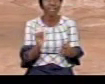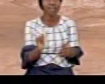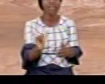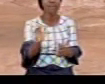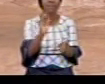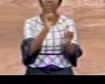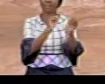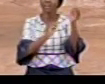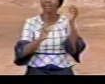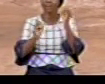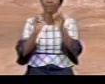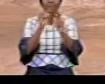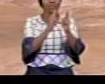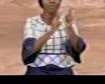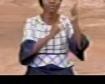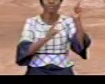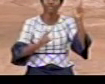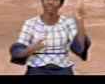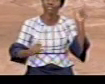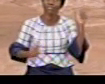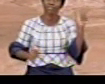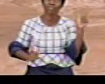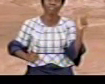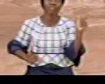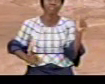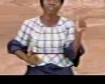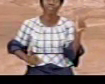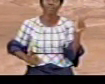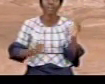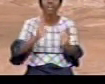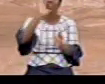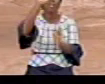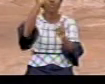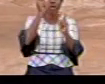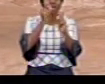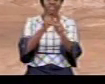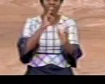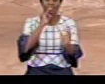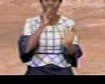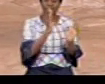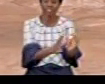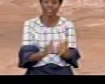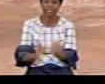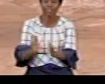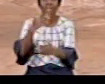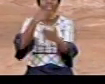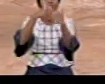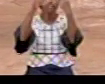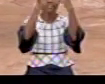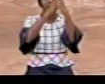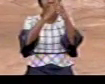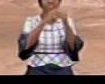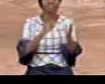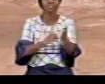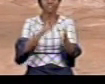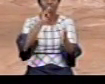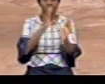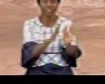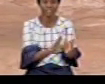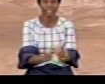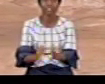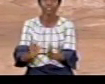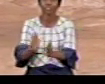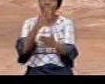heaven, and ever, O Lord, thy word is settled in heaven, it